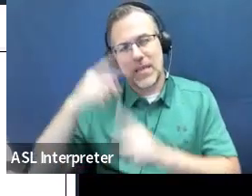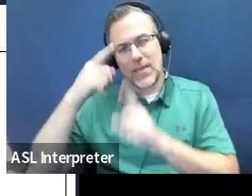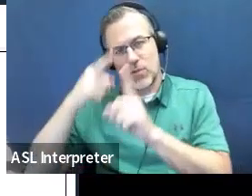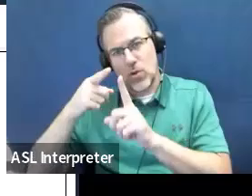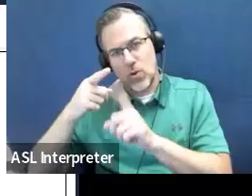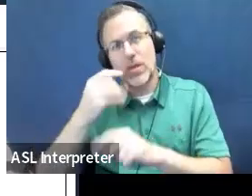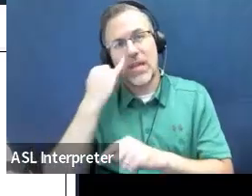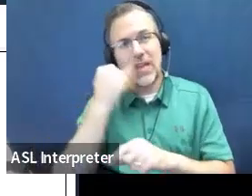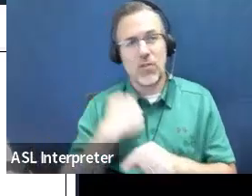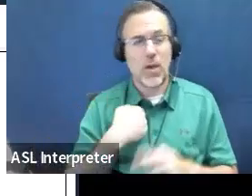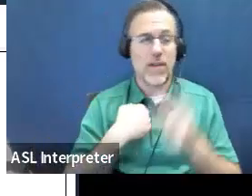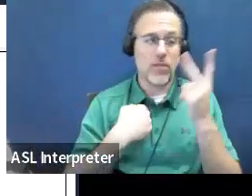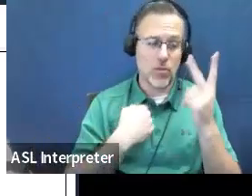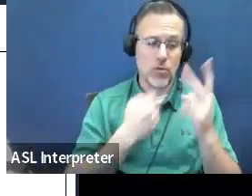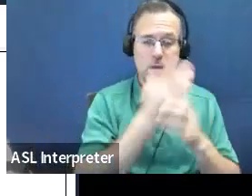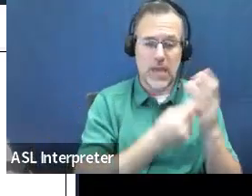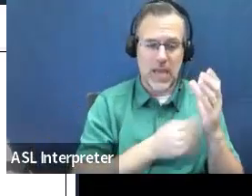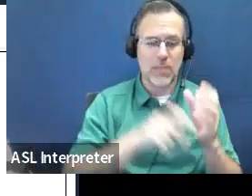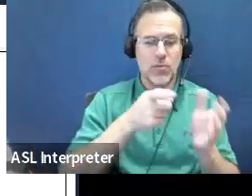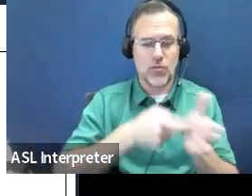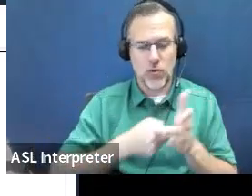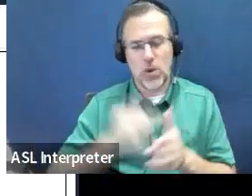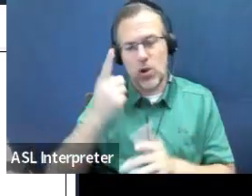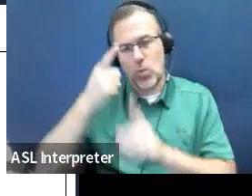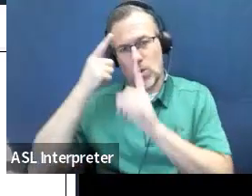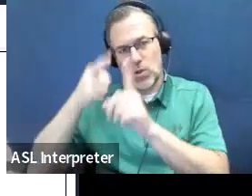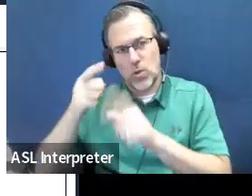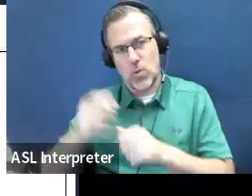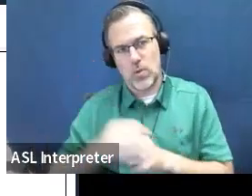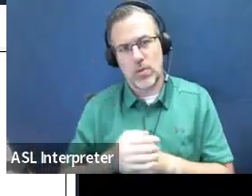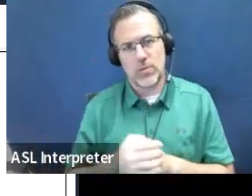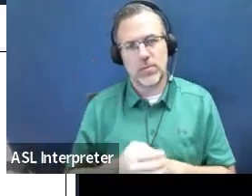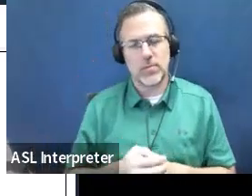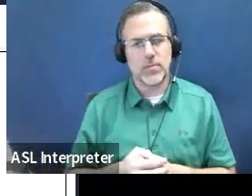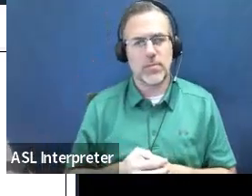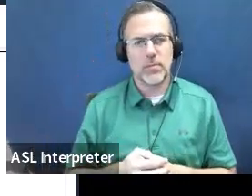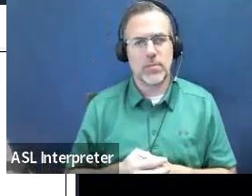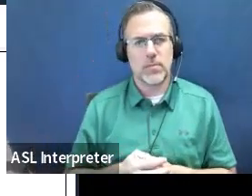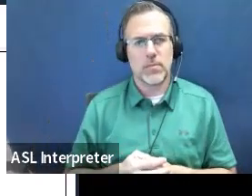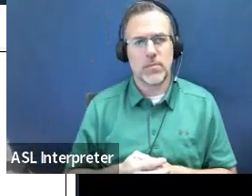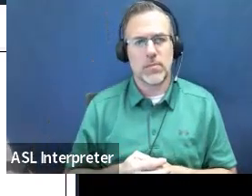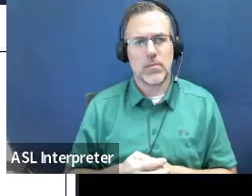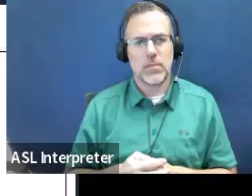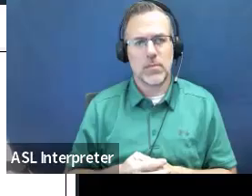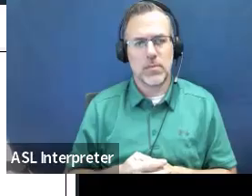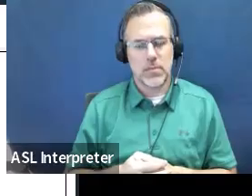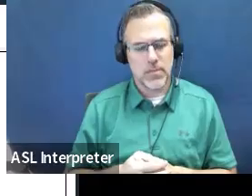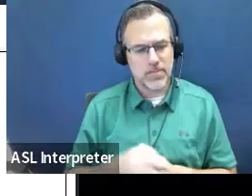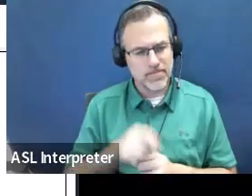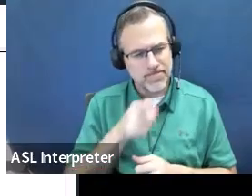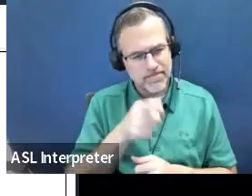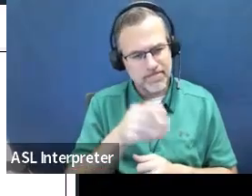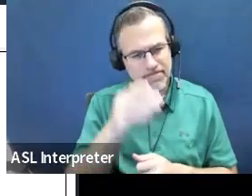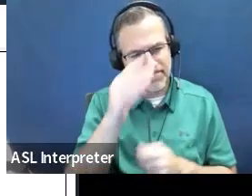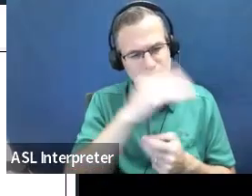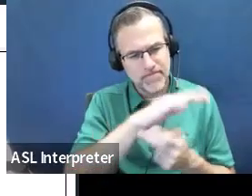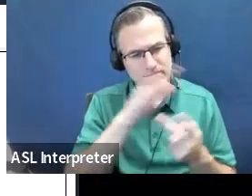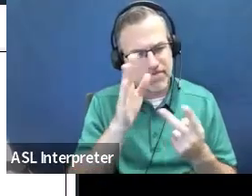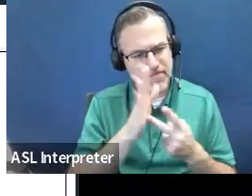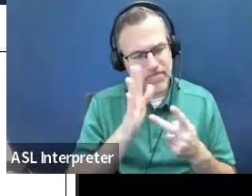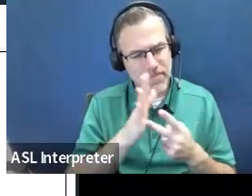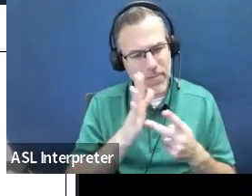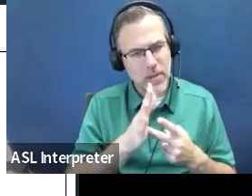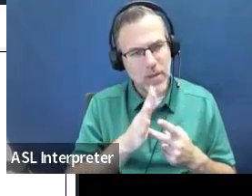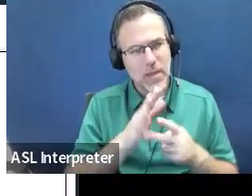two goals. Right, one-on-one alignment. Yep. And then there's a question, would you include evaluations in the